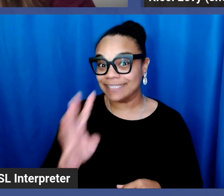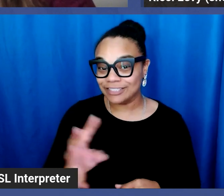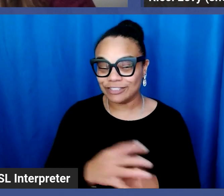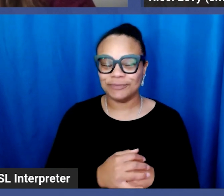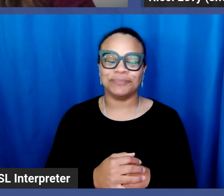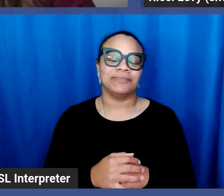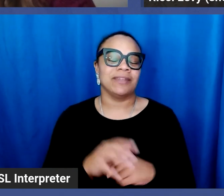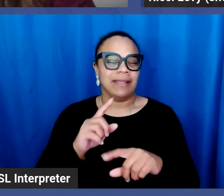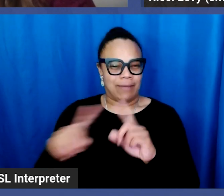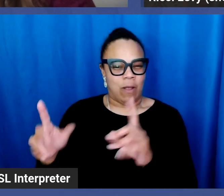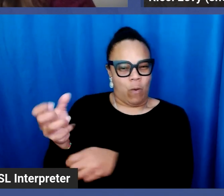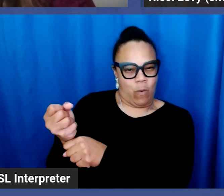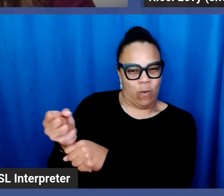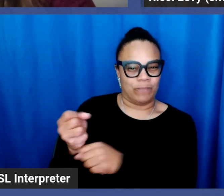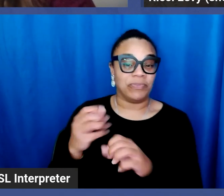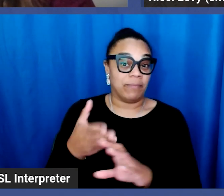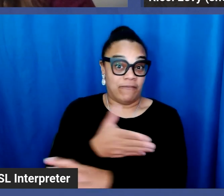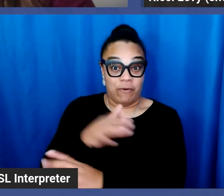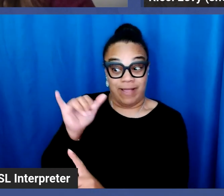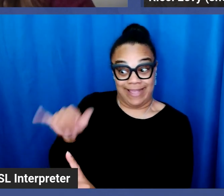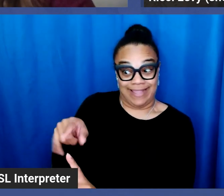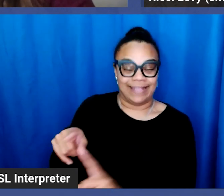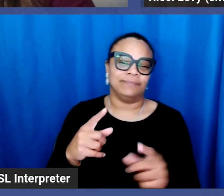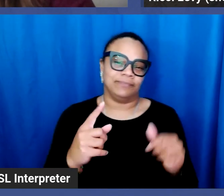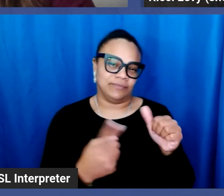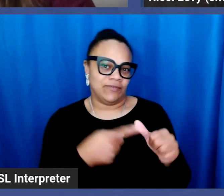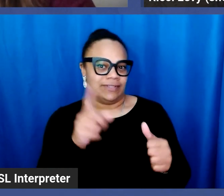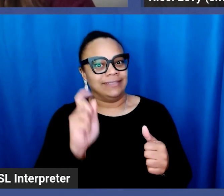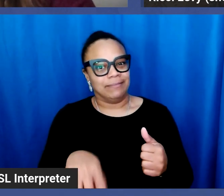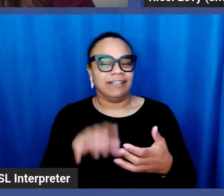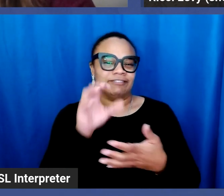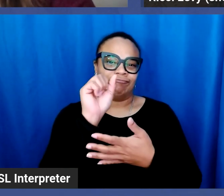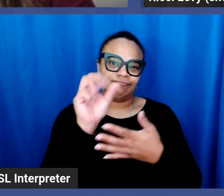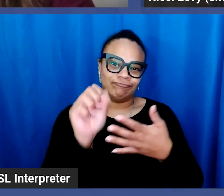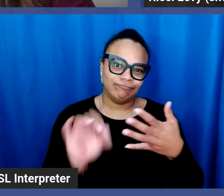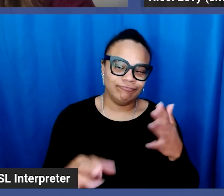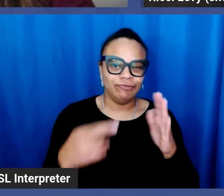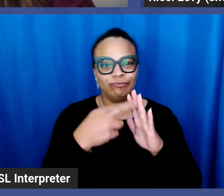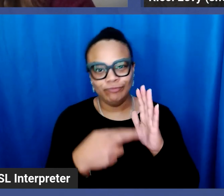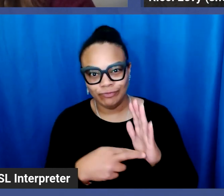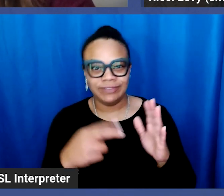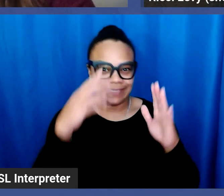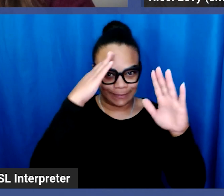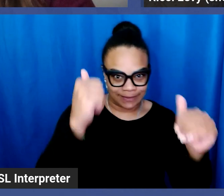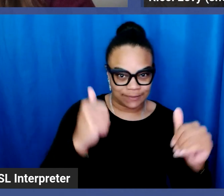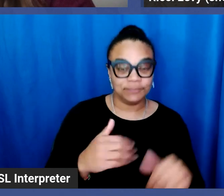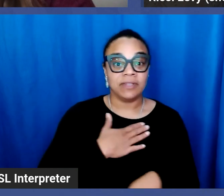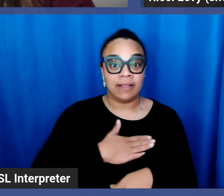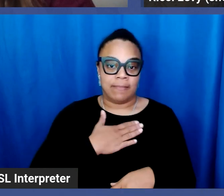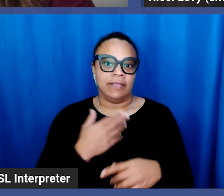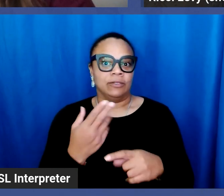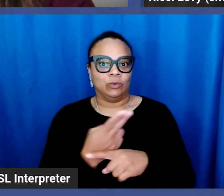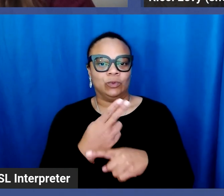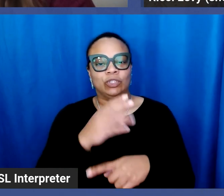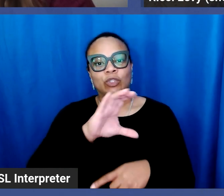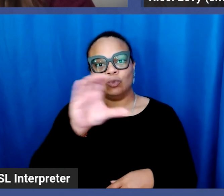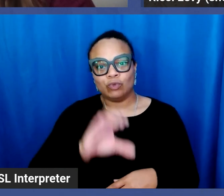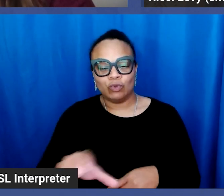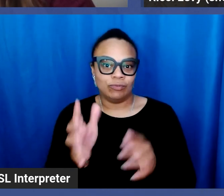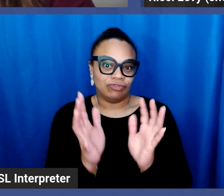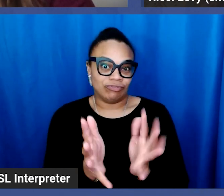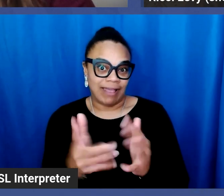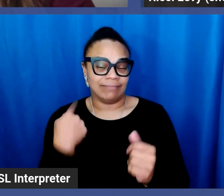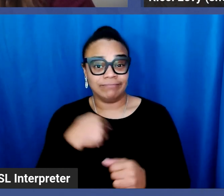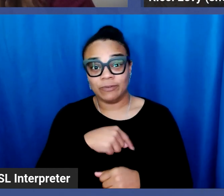get to that, I will do our usual housekeeping. Please feel free to use the Zoom chat. Would love to hear